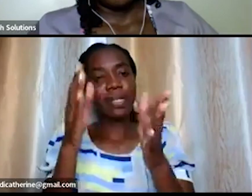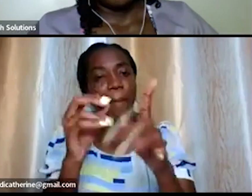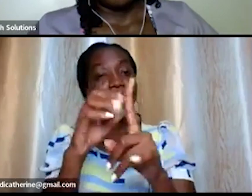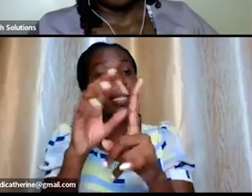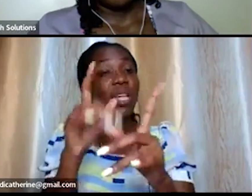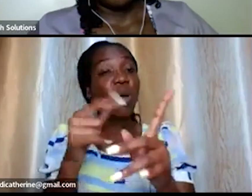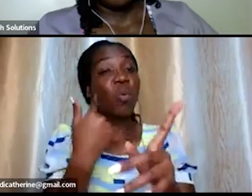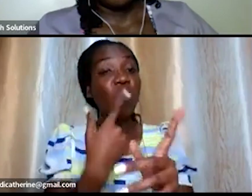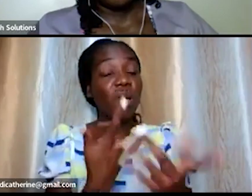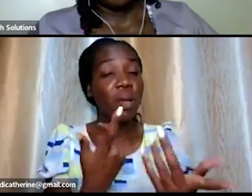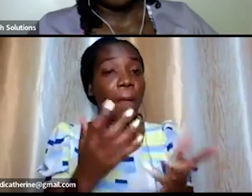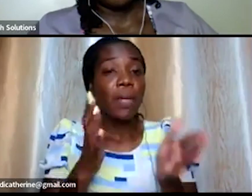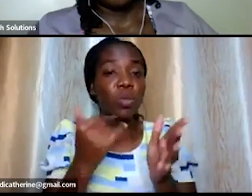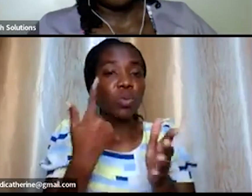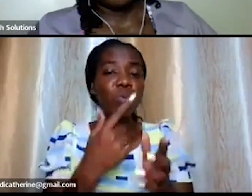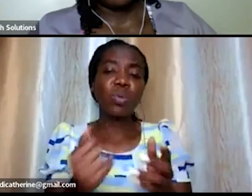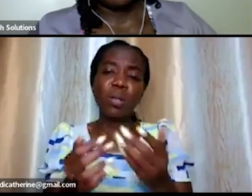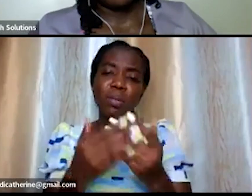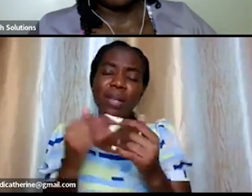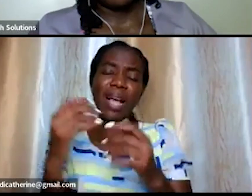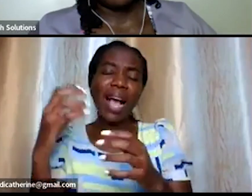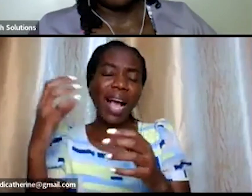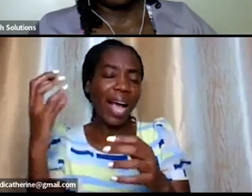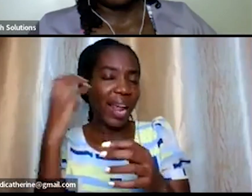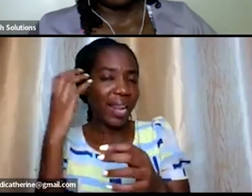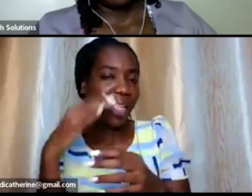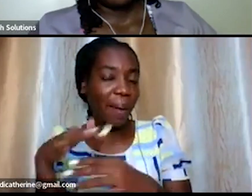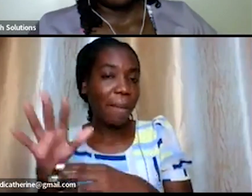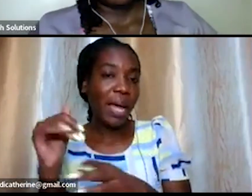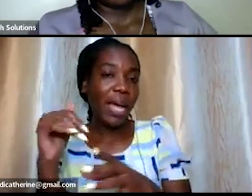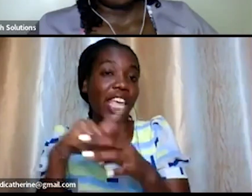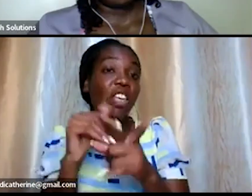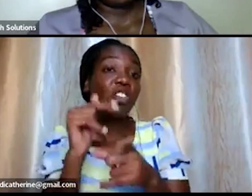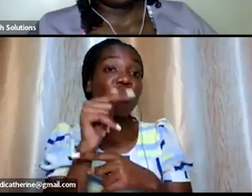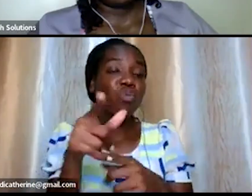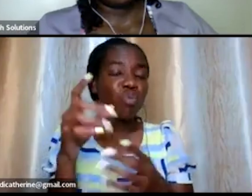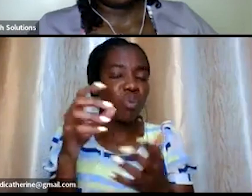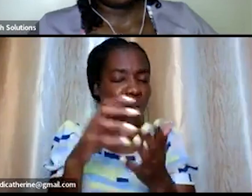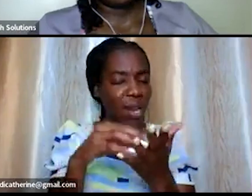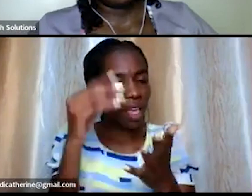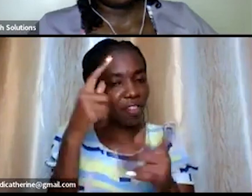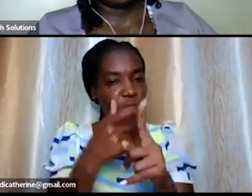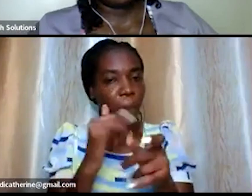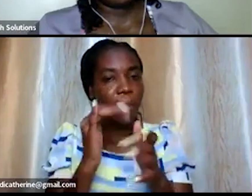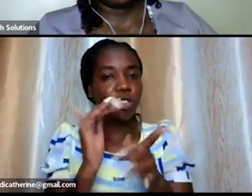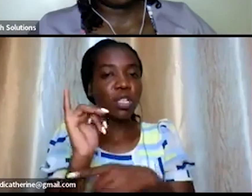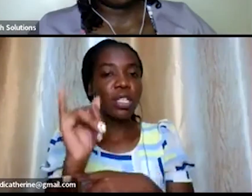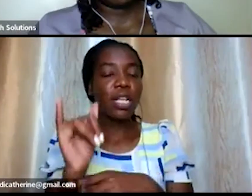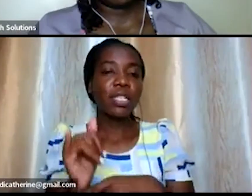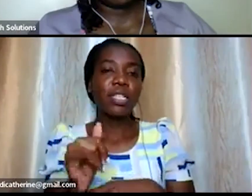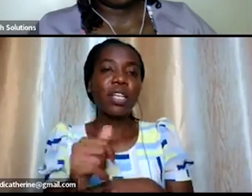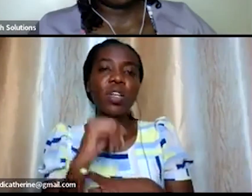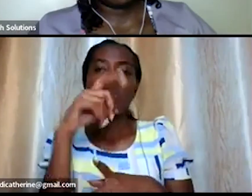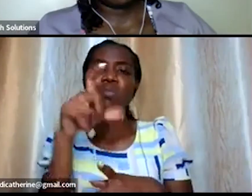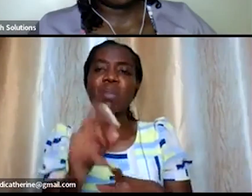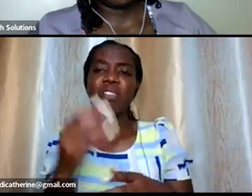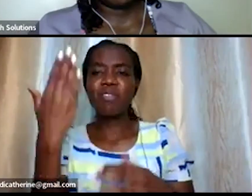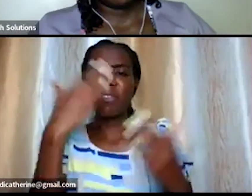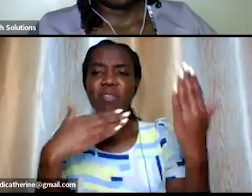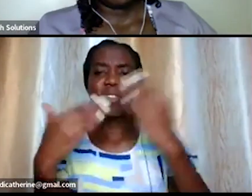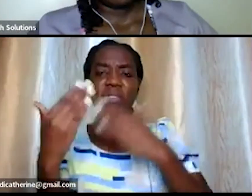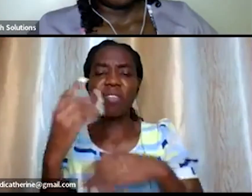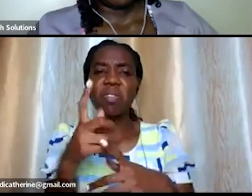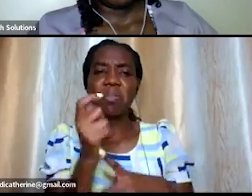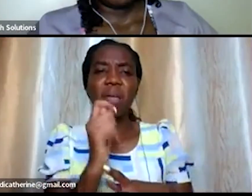who replicates their career into you. Somebody whose example you learn from. And these mentors don't have to be in your physical realm. They don't have to be